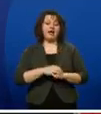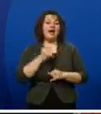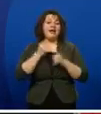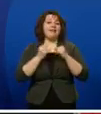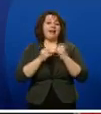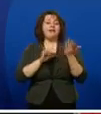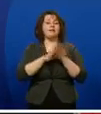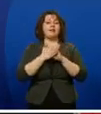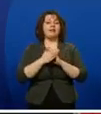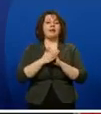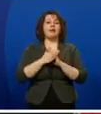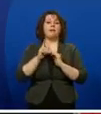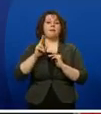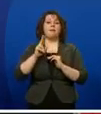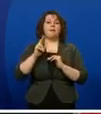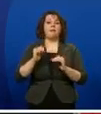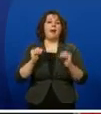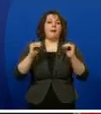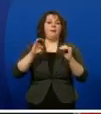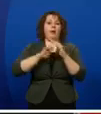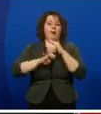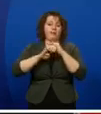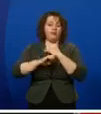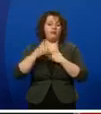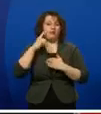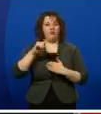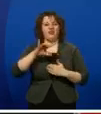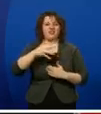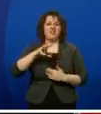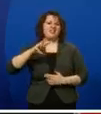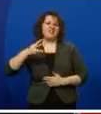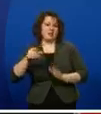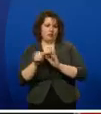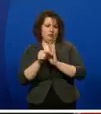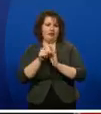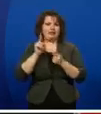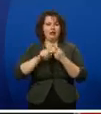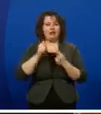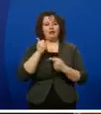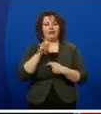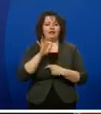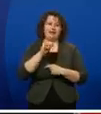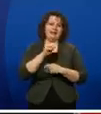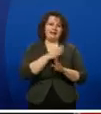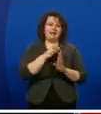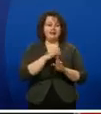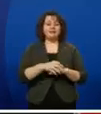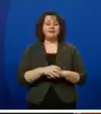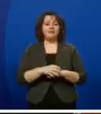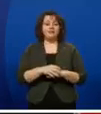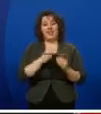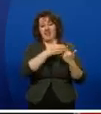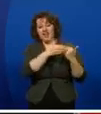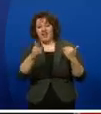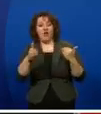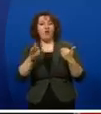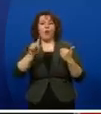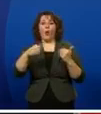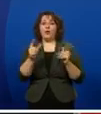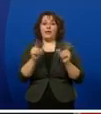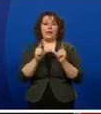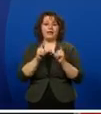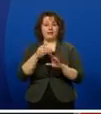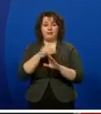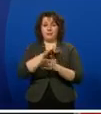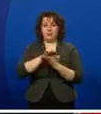upper elementary for 5th and 6th graders until the early 90s. Since then, the only licensed